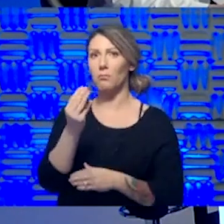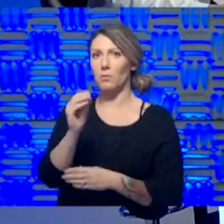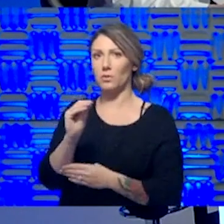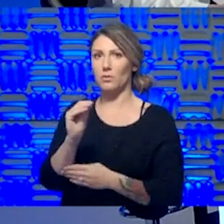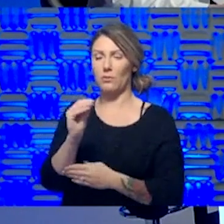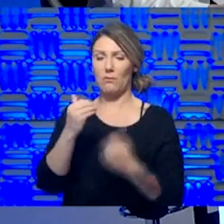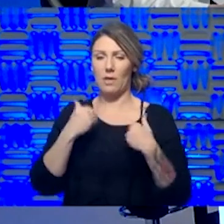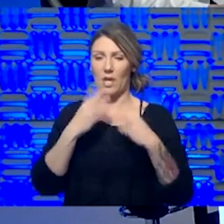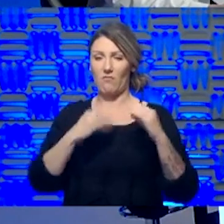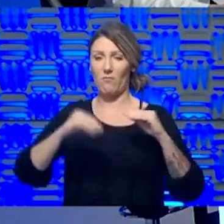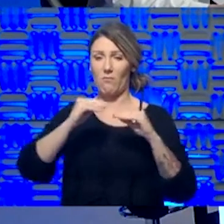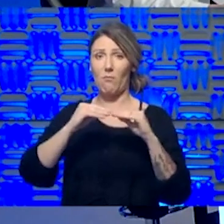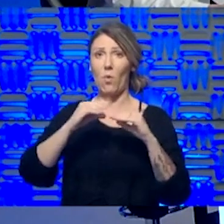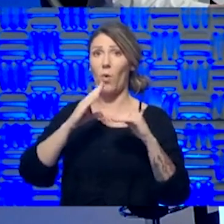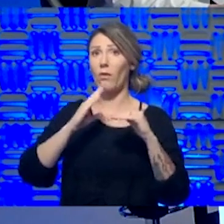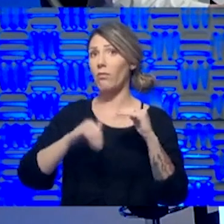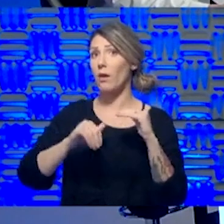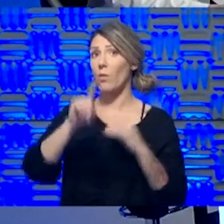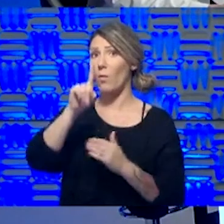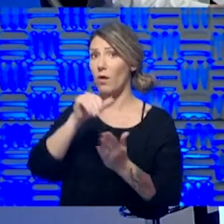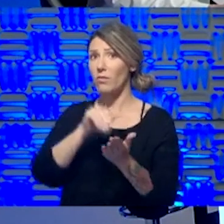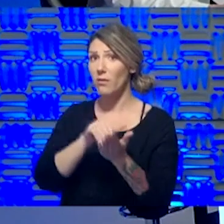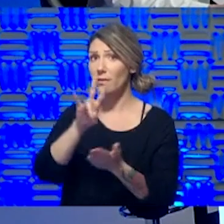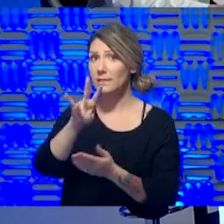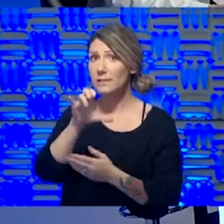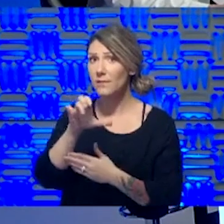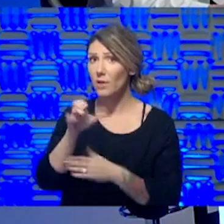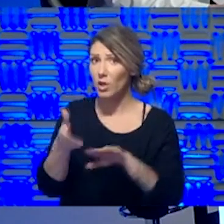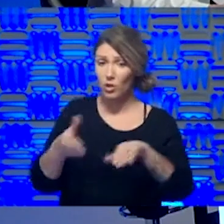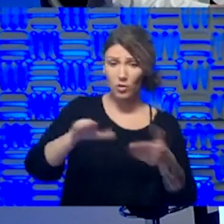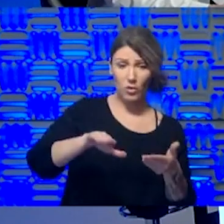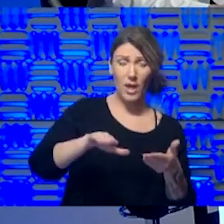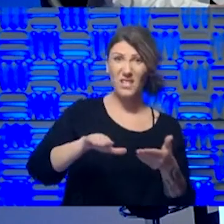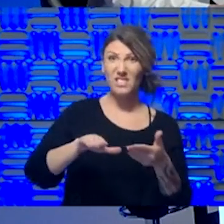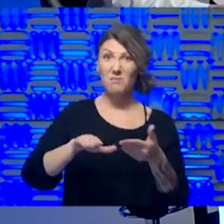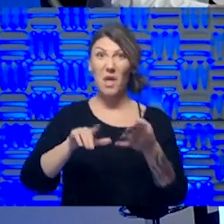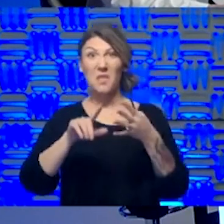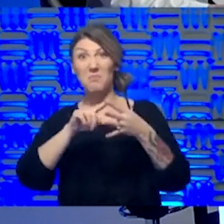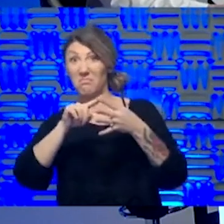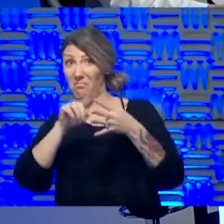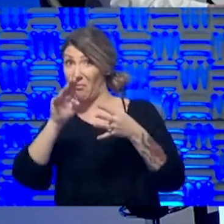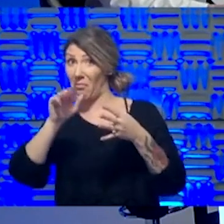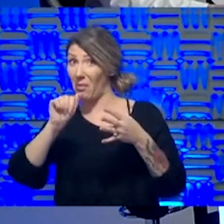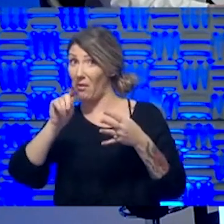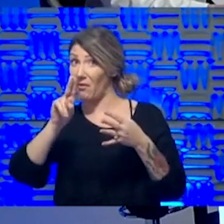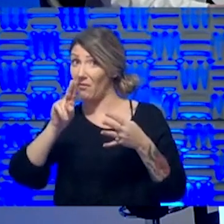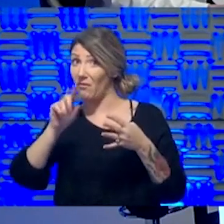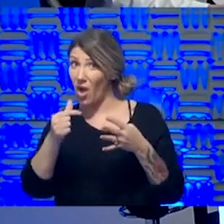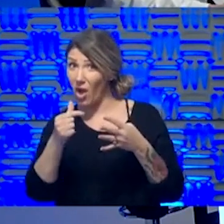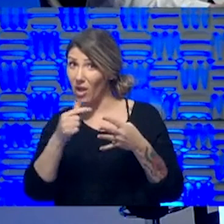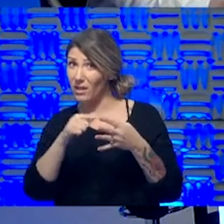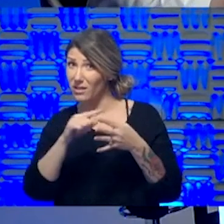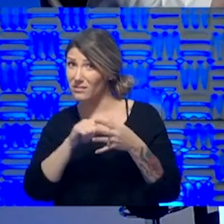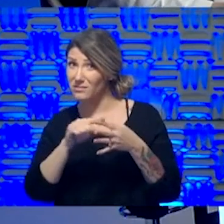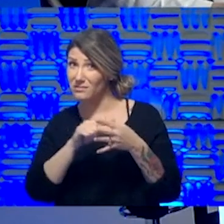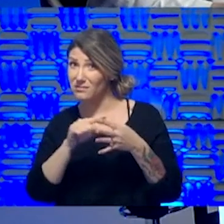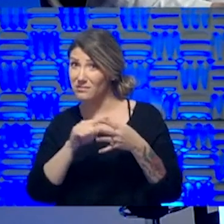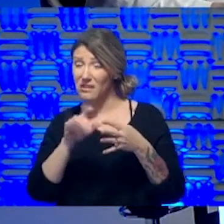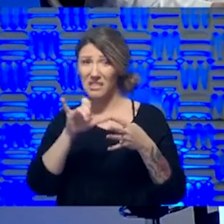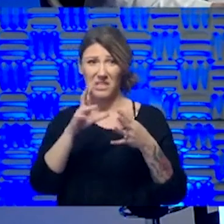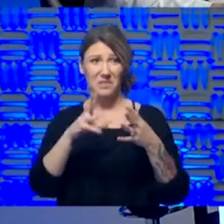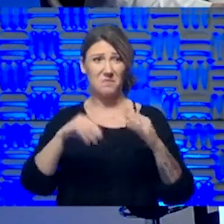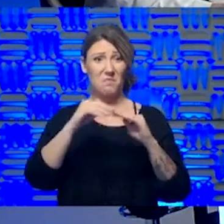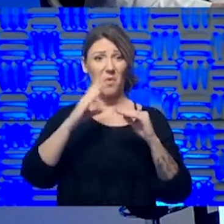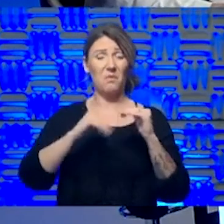than 1,700 deaths by the beginning of August, and that's more than states like Washington